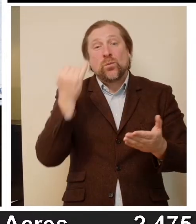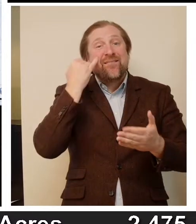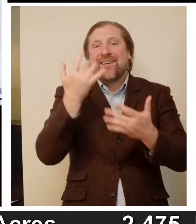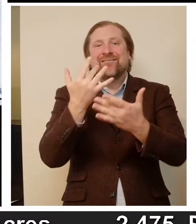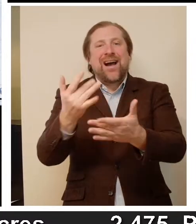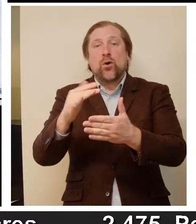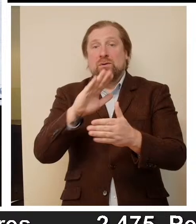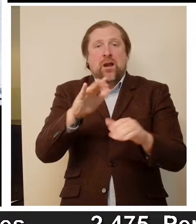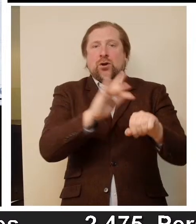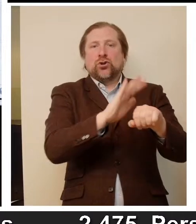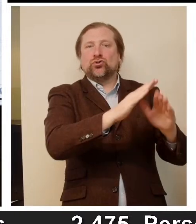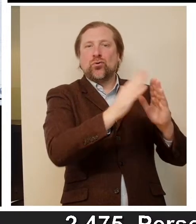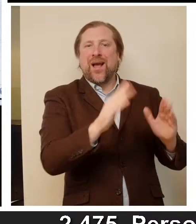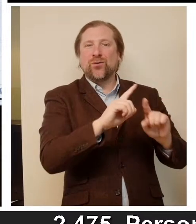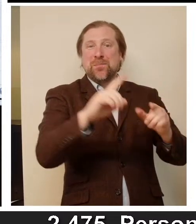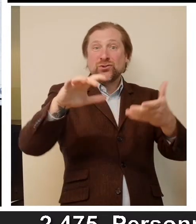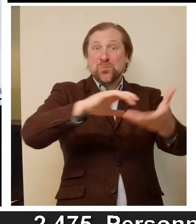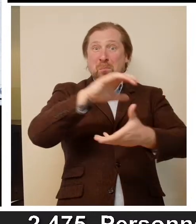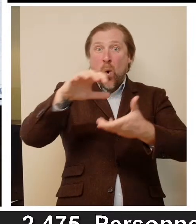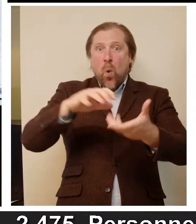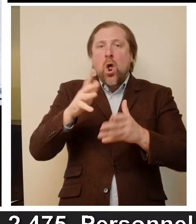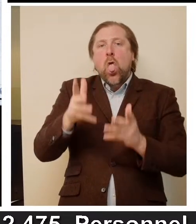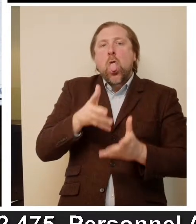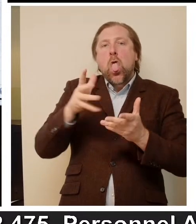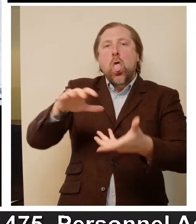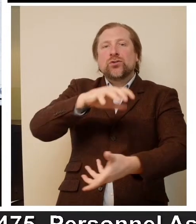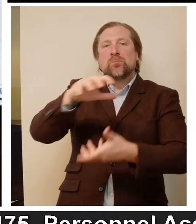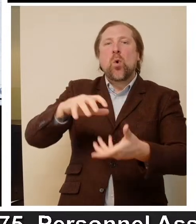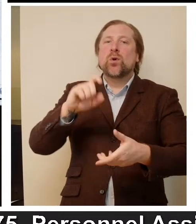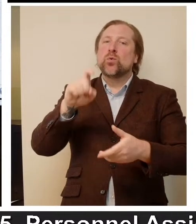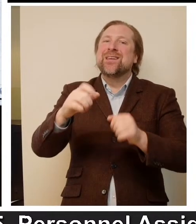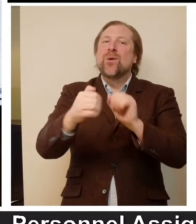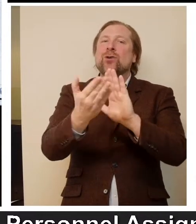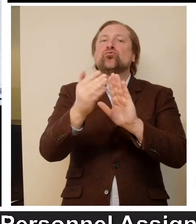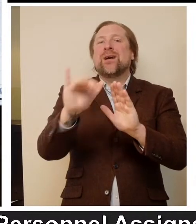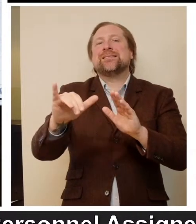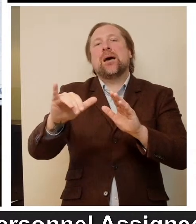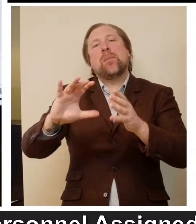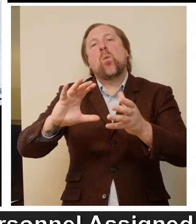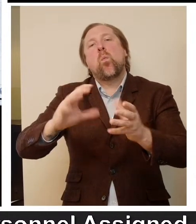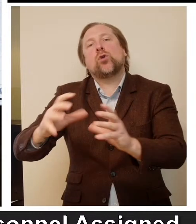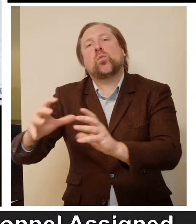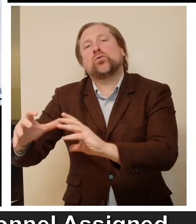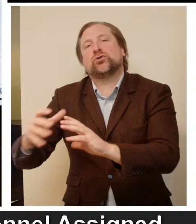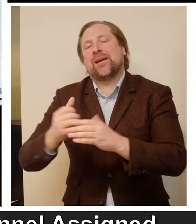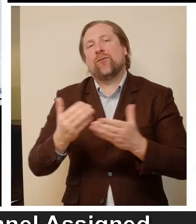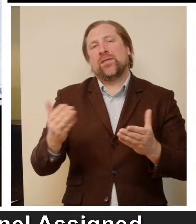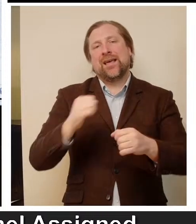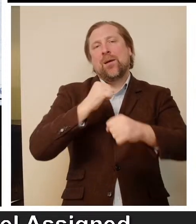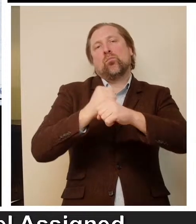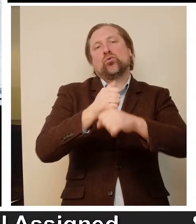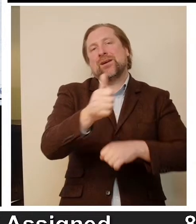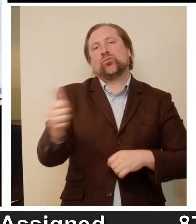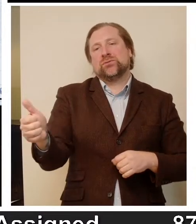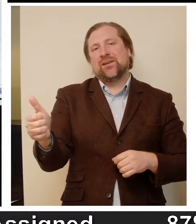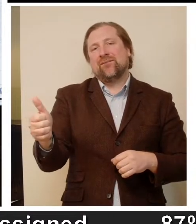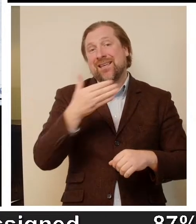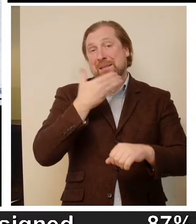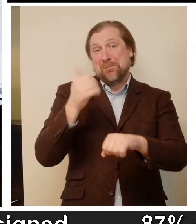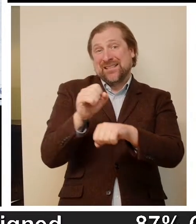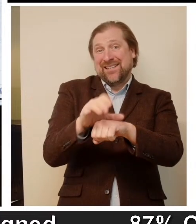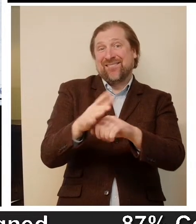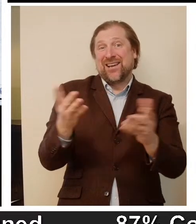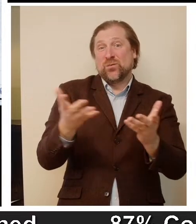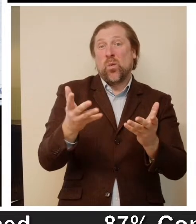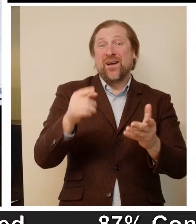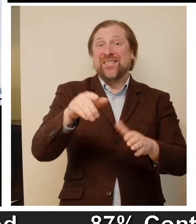never reached your house, but the smoke did, you need to kind of address that and protect yourself. The best advice I can give you right now is